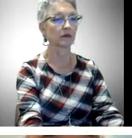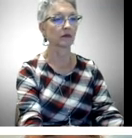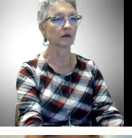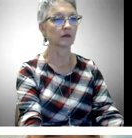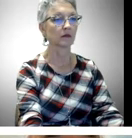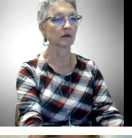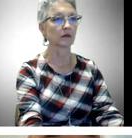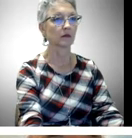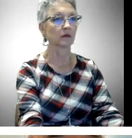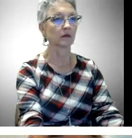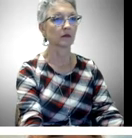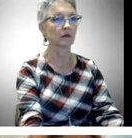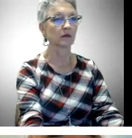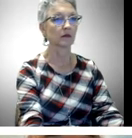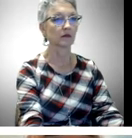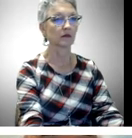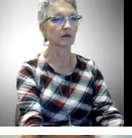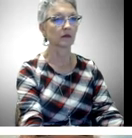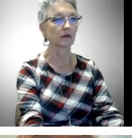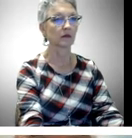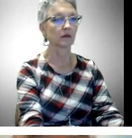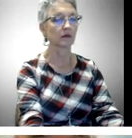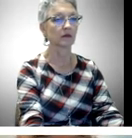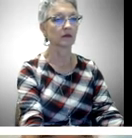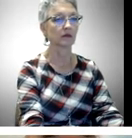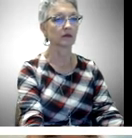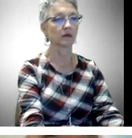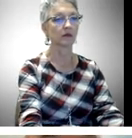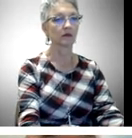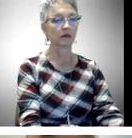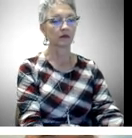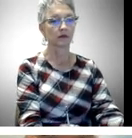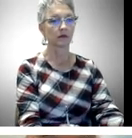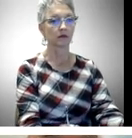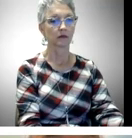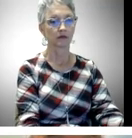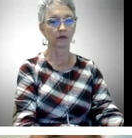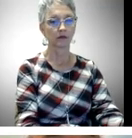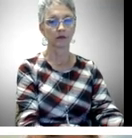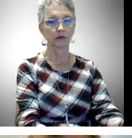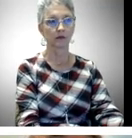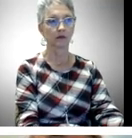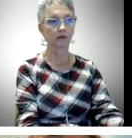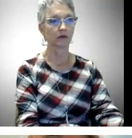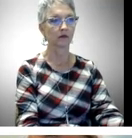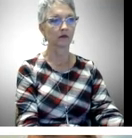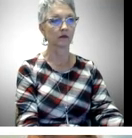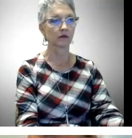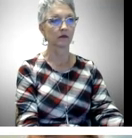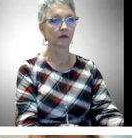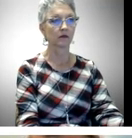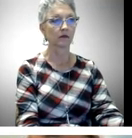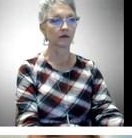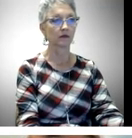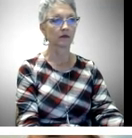accountings is that, and the problem with guardianship in Texas is that off in a lot of counties, because we have, what,